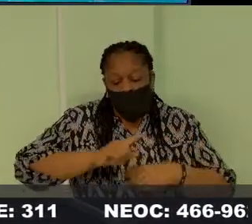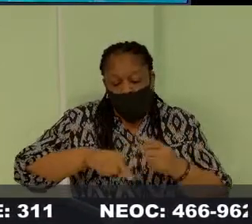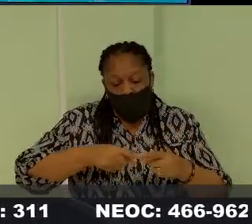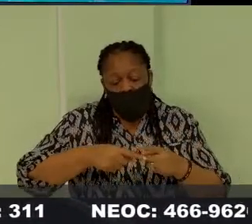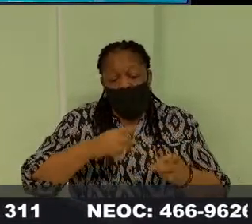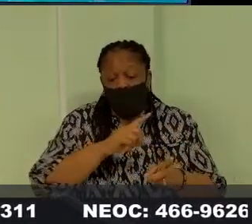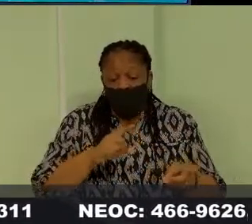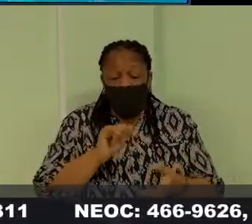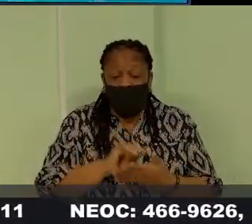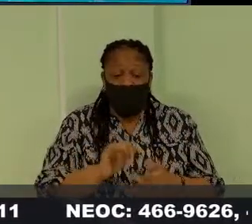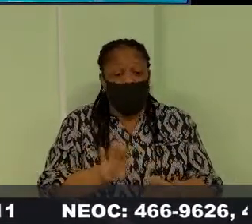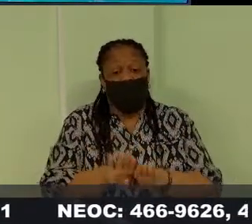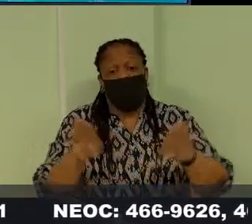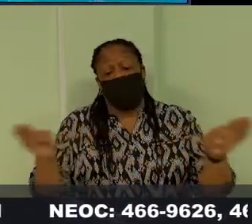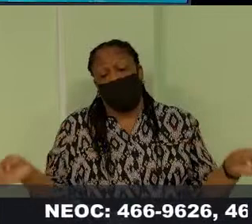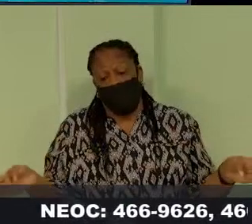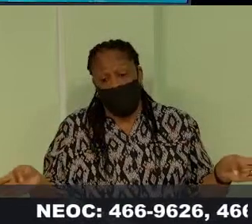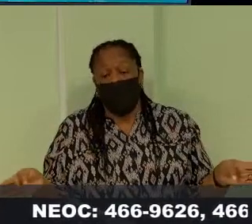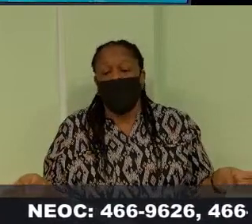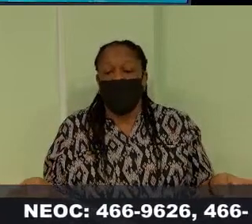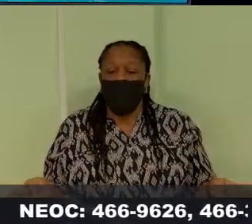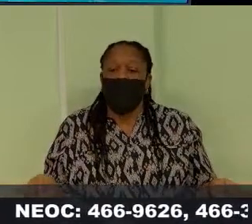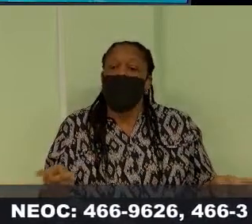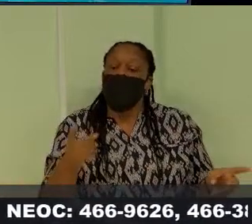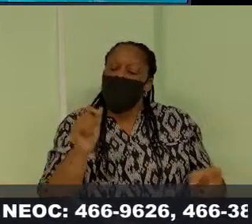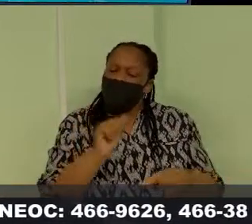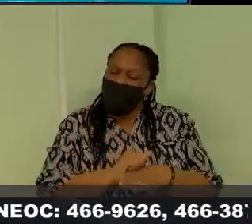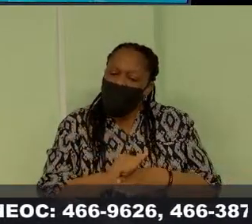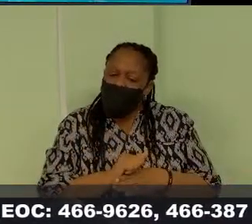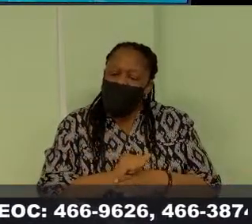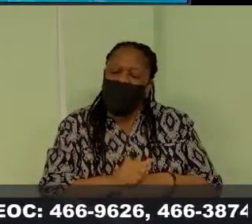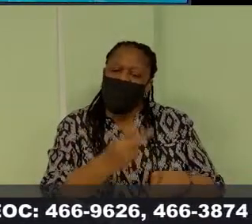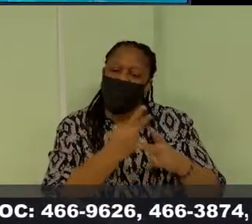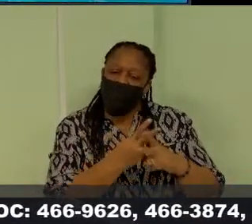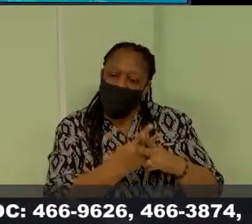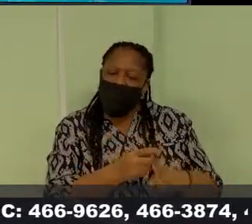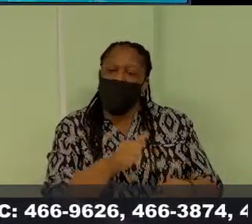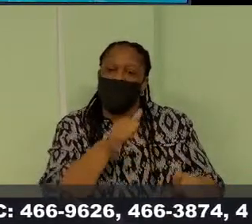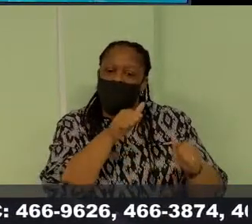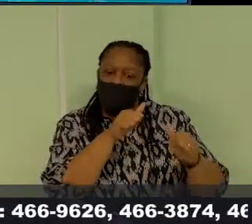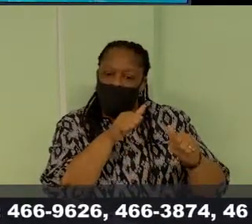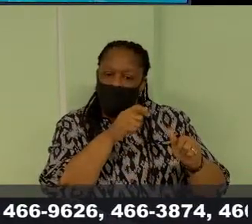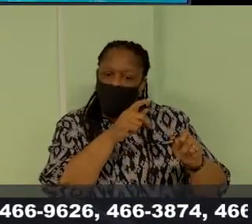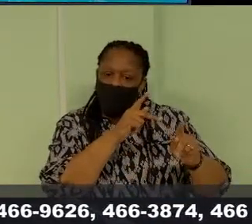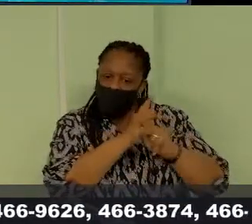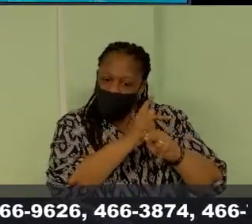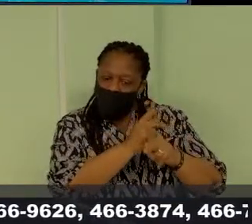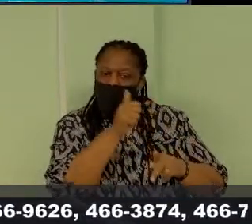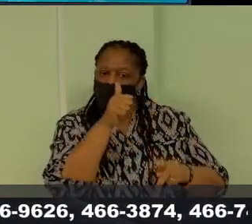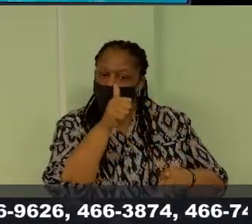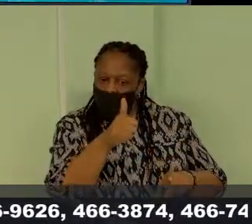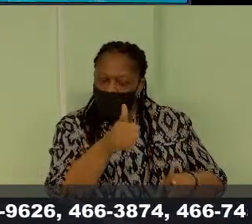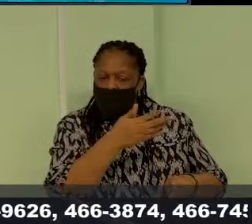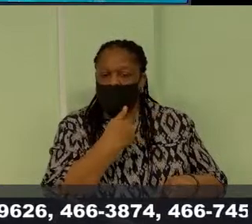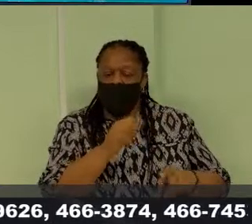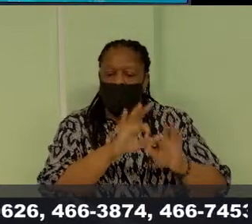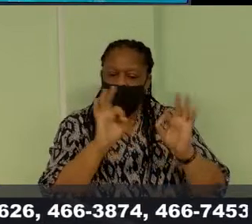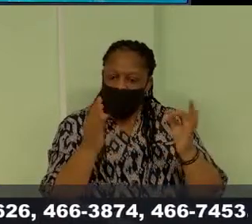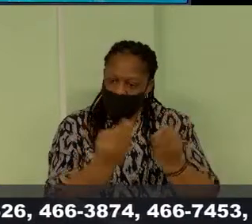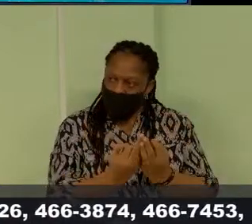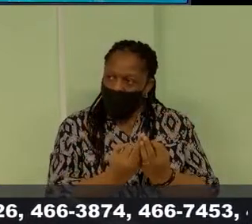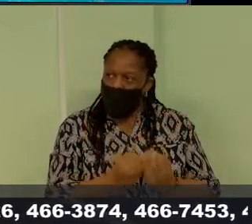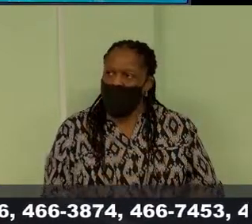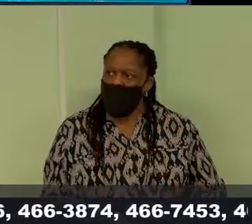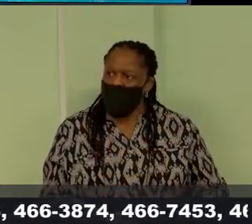are open, we should be fine. So to again answer the question, I believe, yes, we can have a virtual carnival,